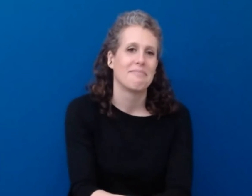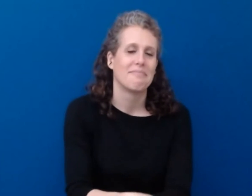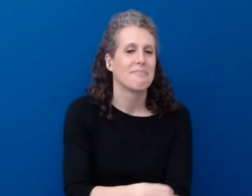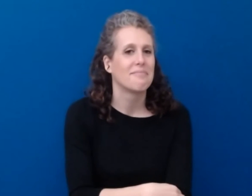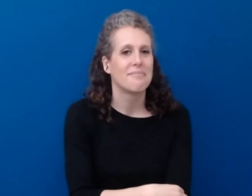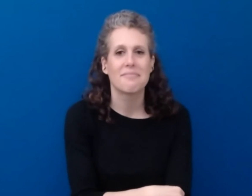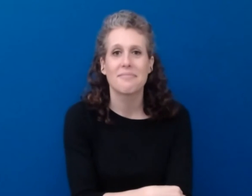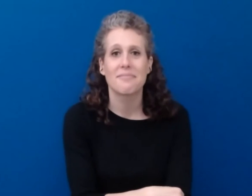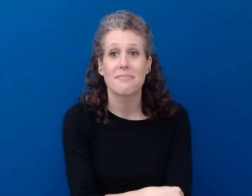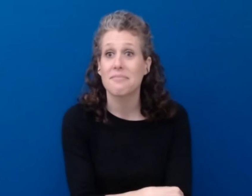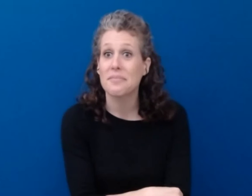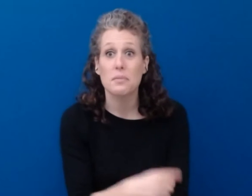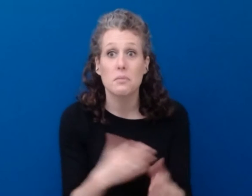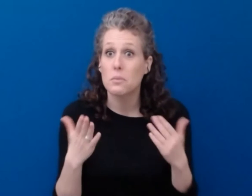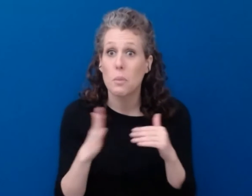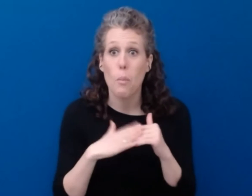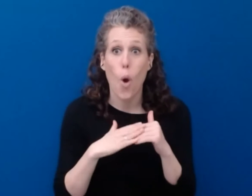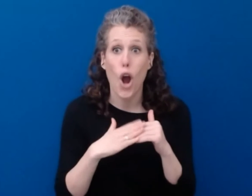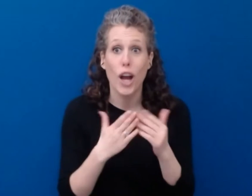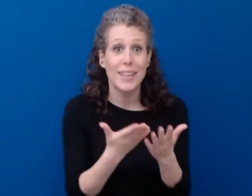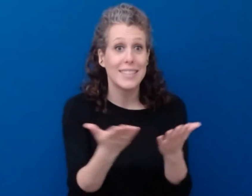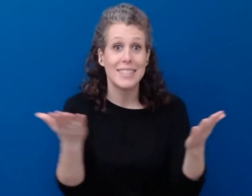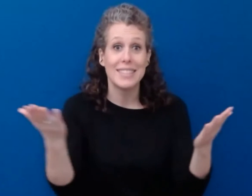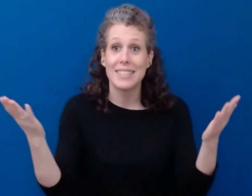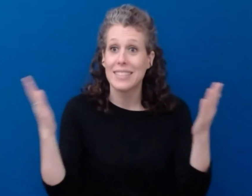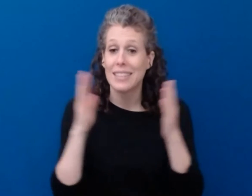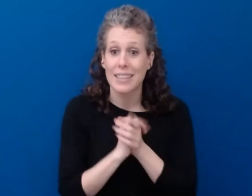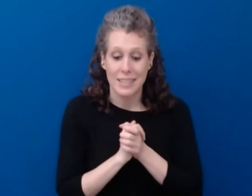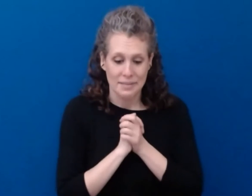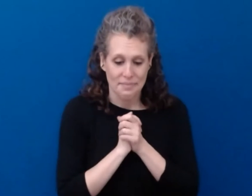So anything more from anyone?